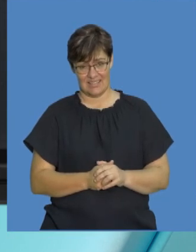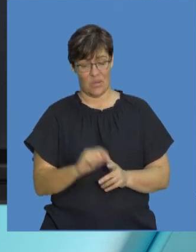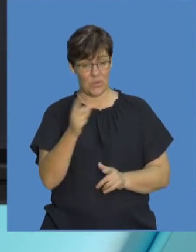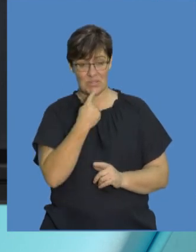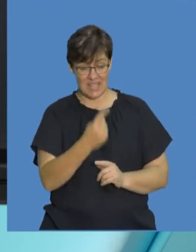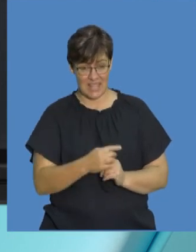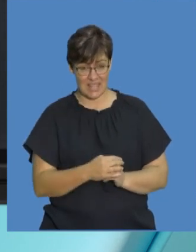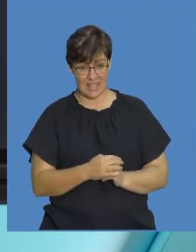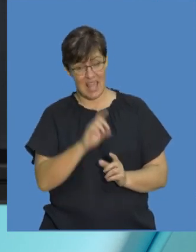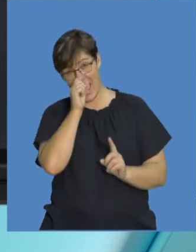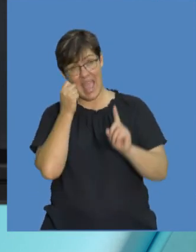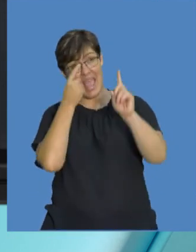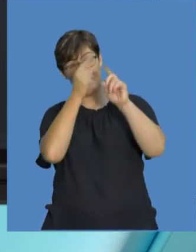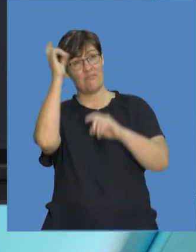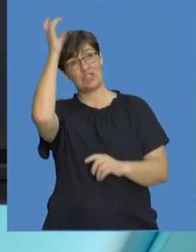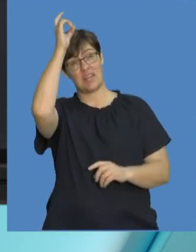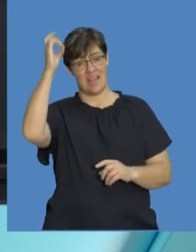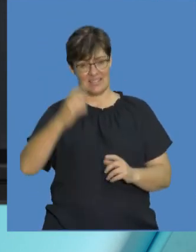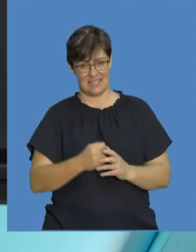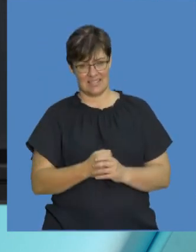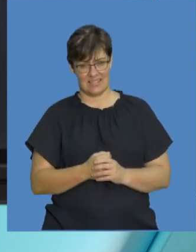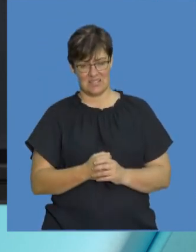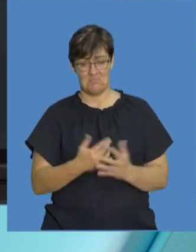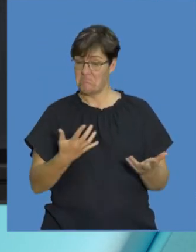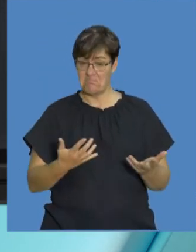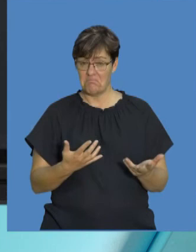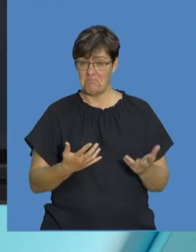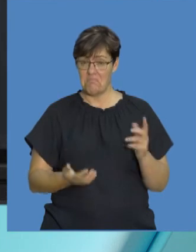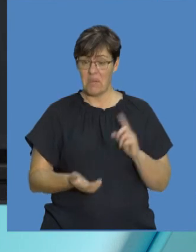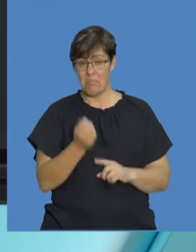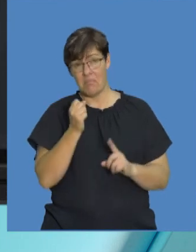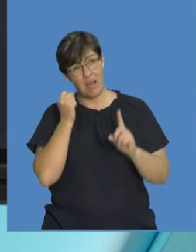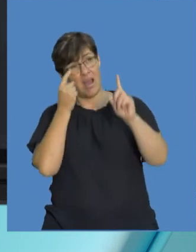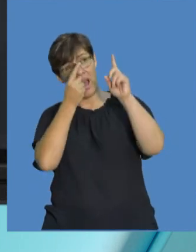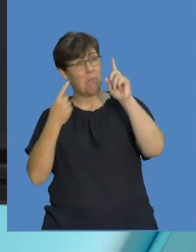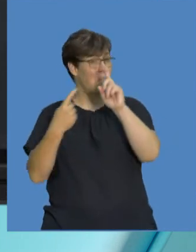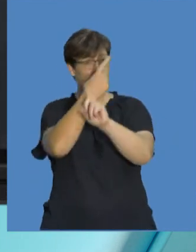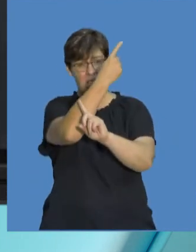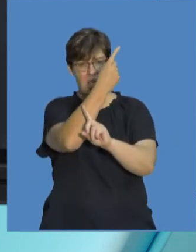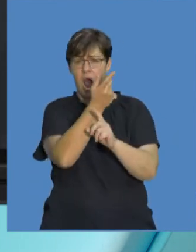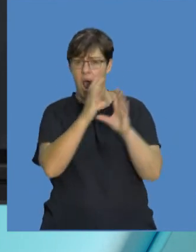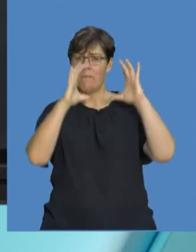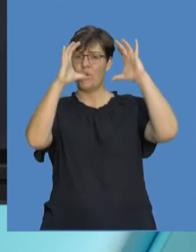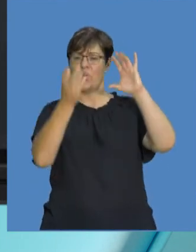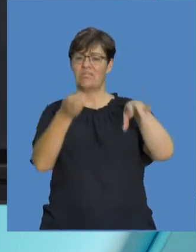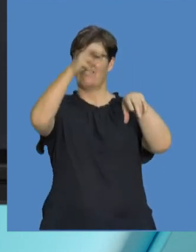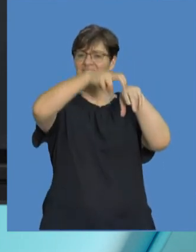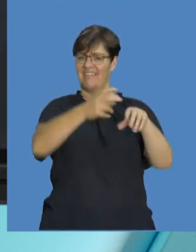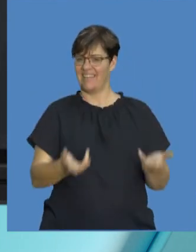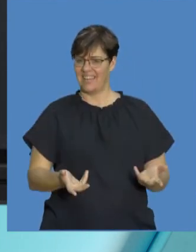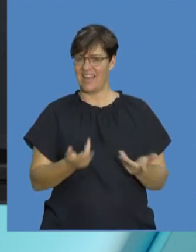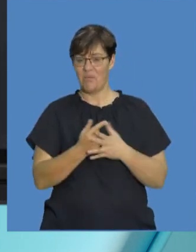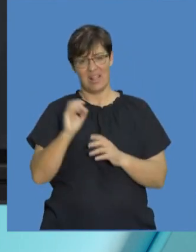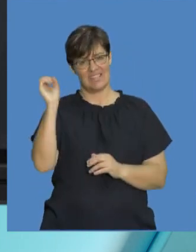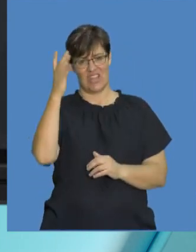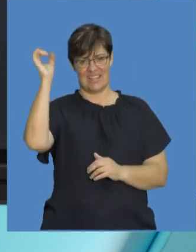accounting. What do we say? Aim for the stars. And perchance, if you miss, you're going to land on the